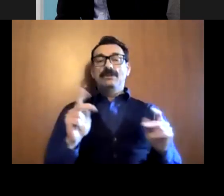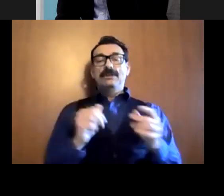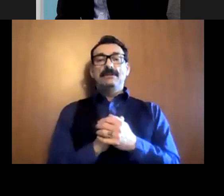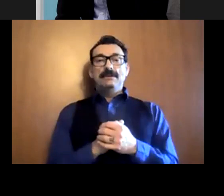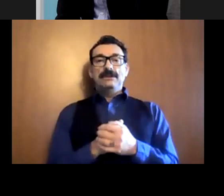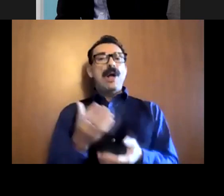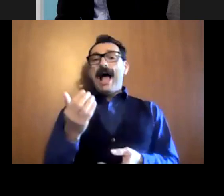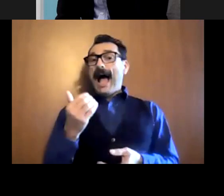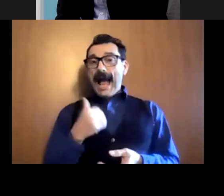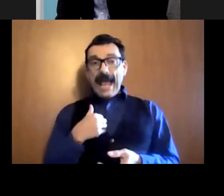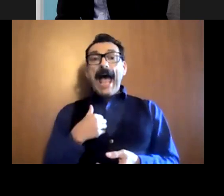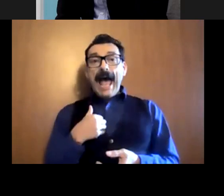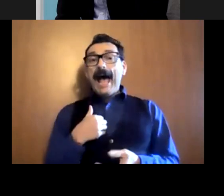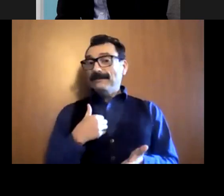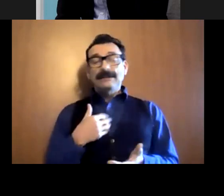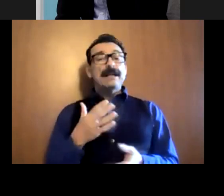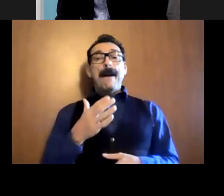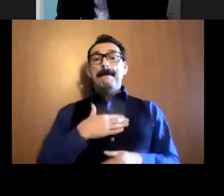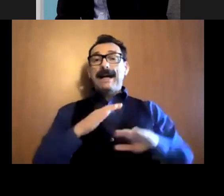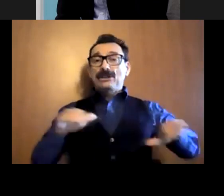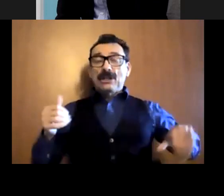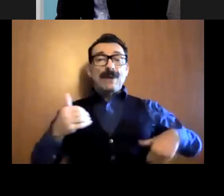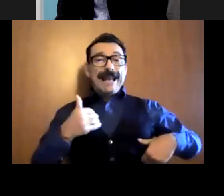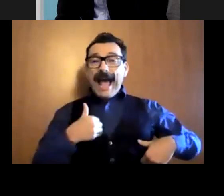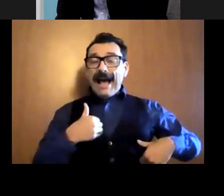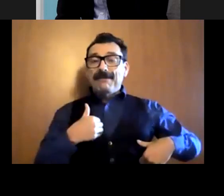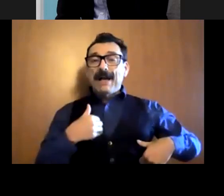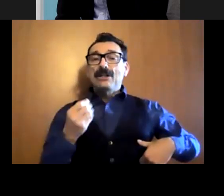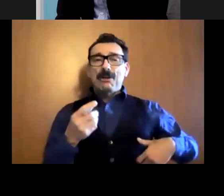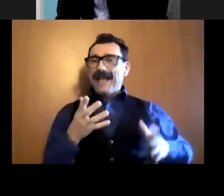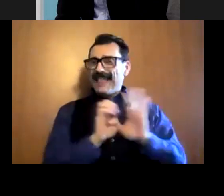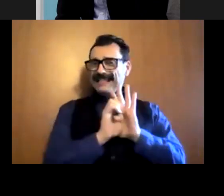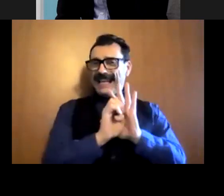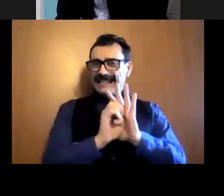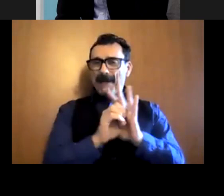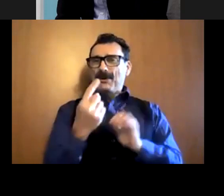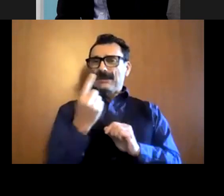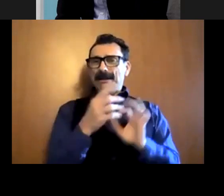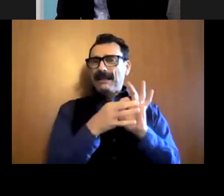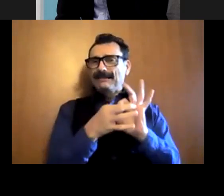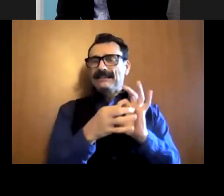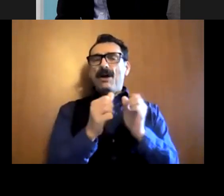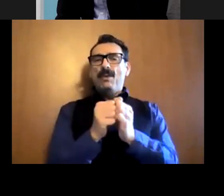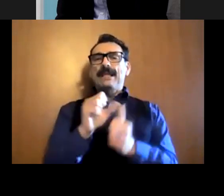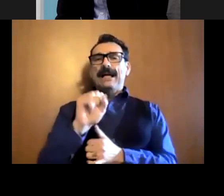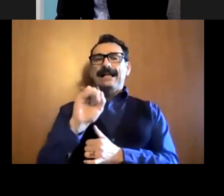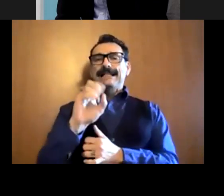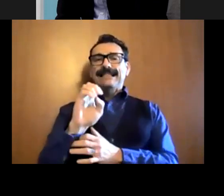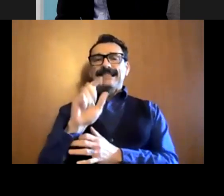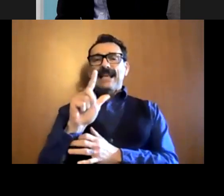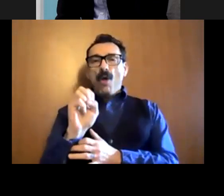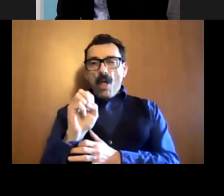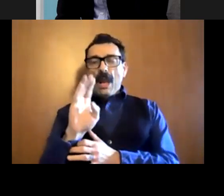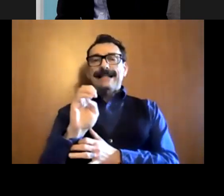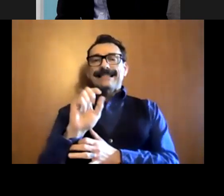patients, my children have it. So even something like sickle cell, I'm going to present you or propose a question to all of you, and even all those who